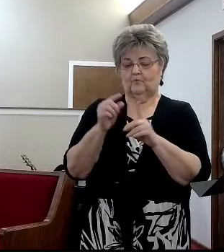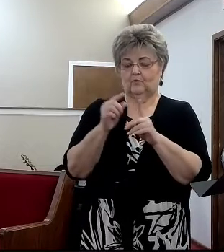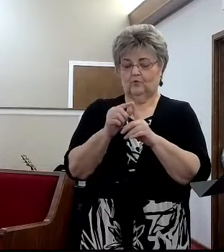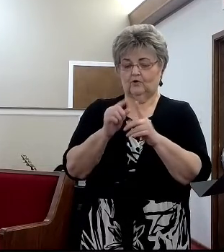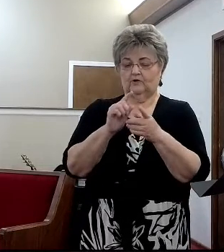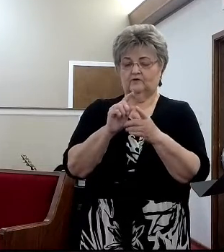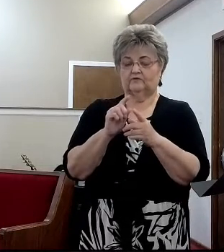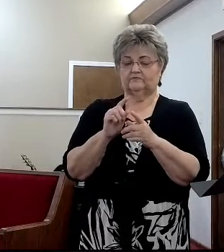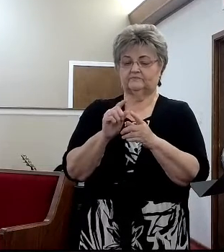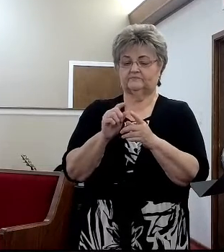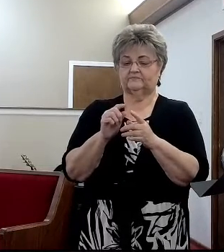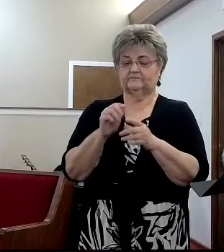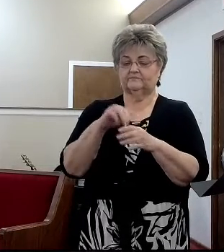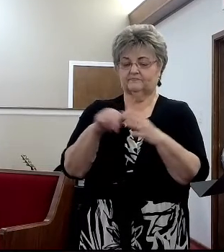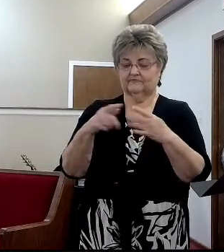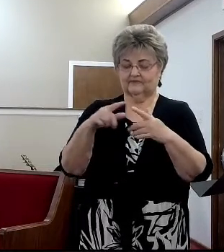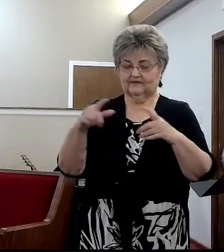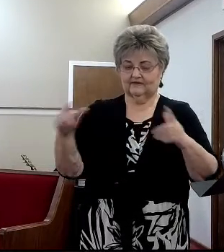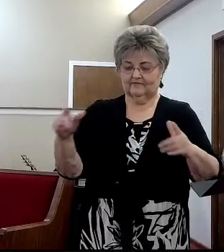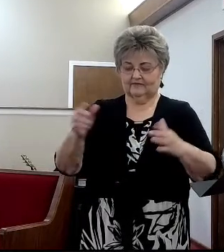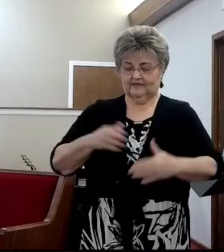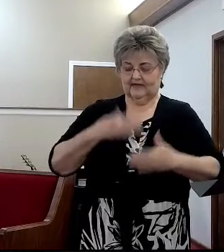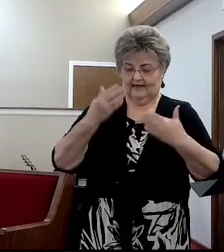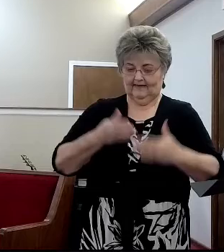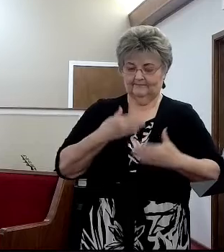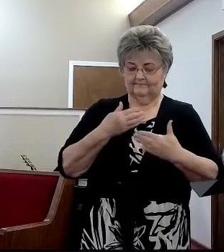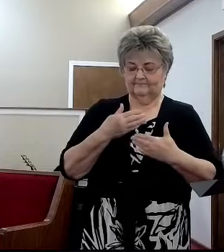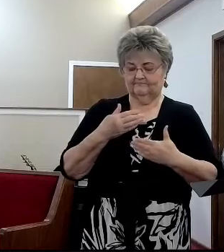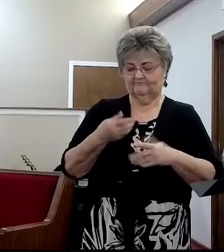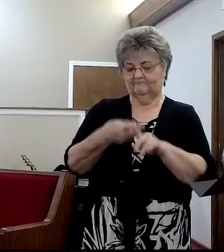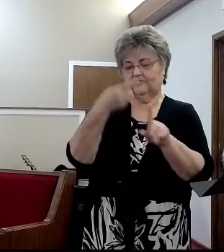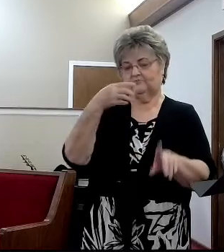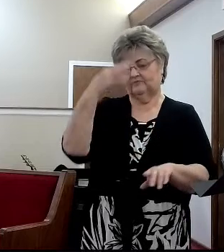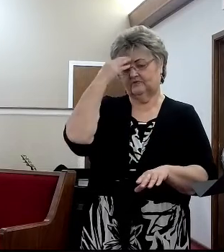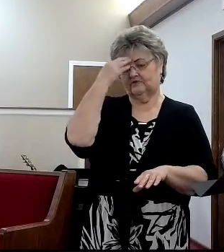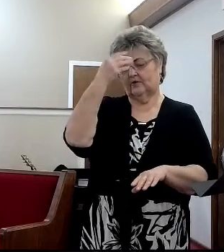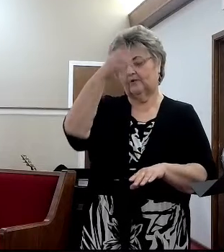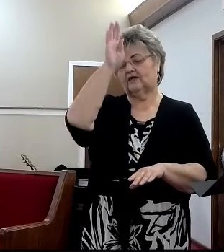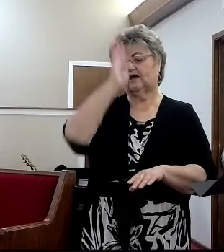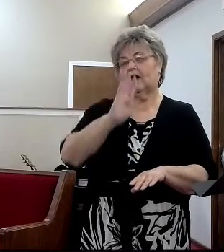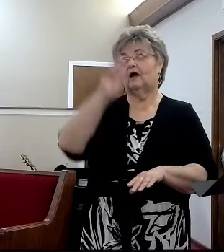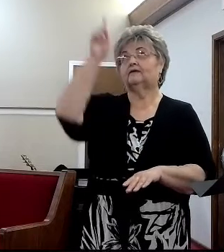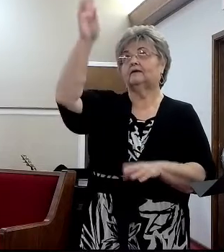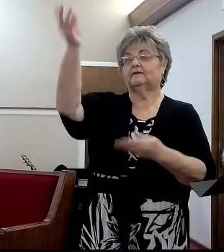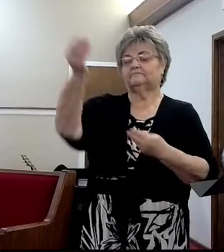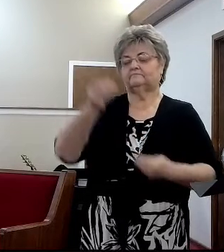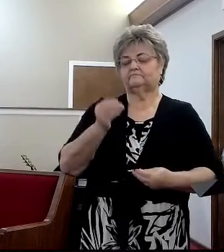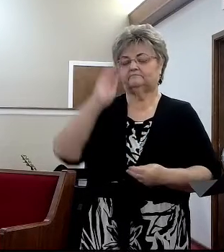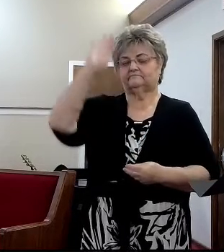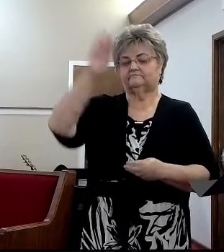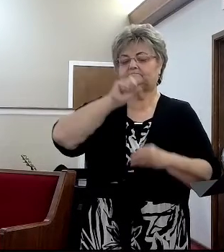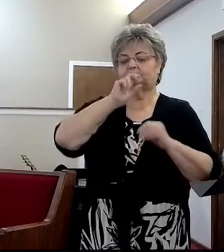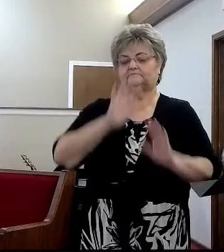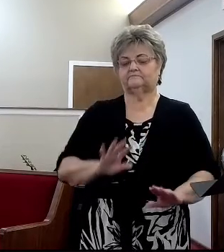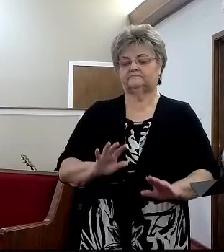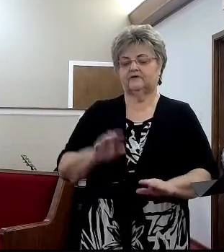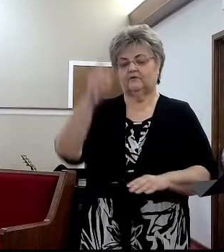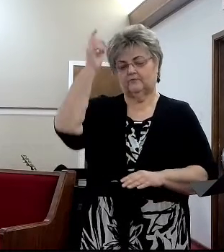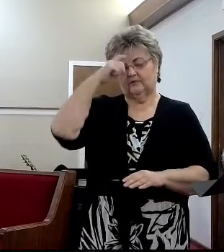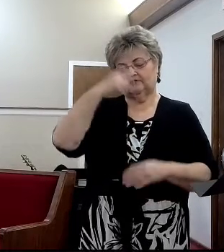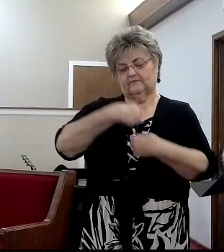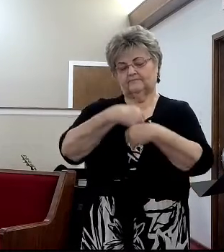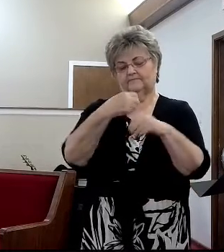to the happiness that comes from knowing God has bestowed his favor or blessing on us. The wisdom that produces